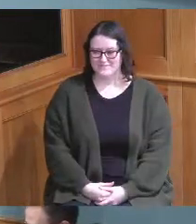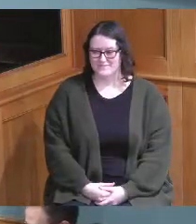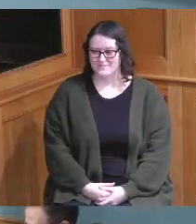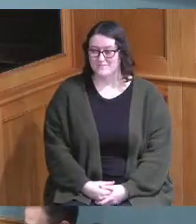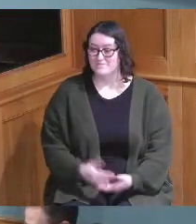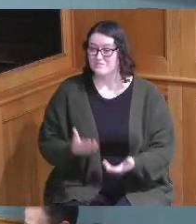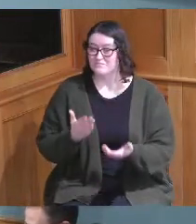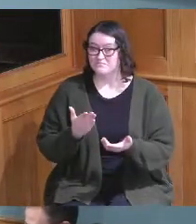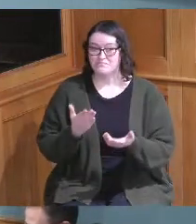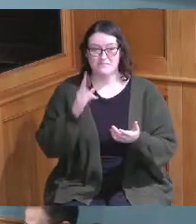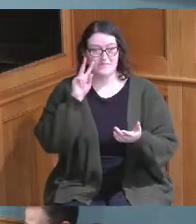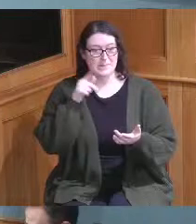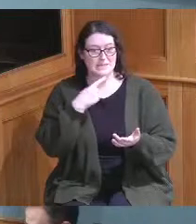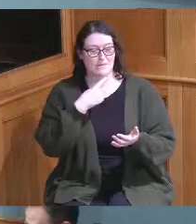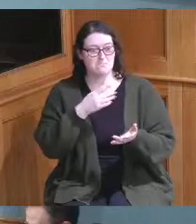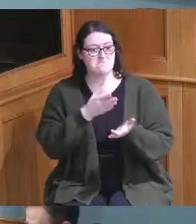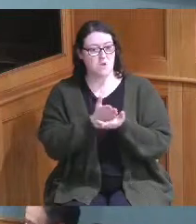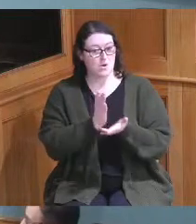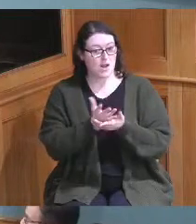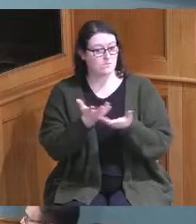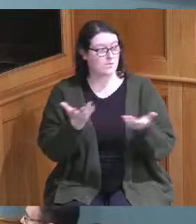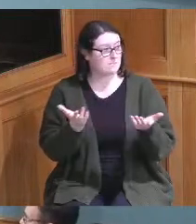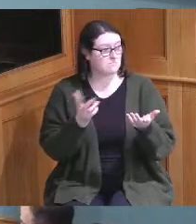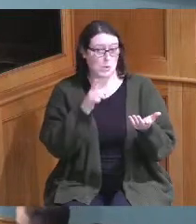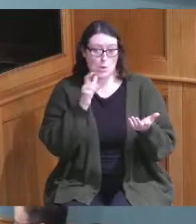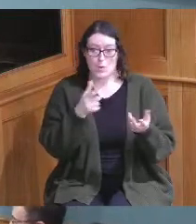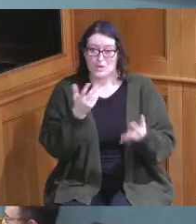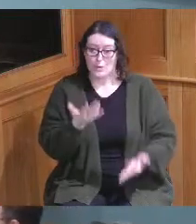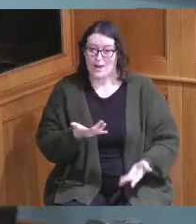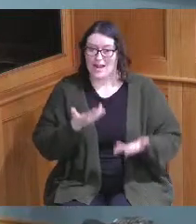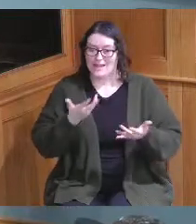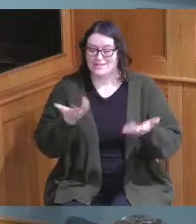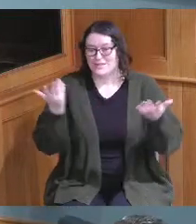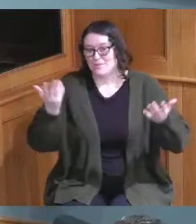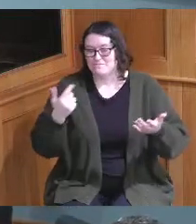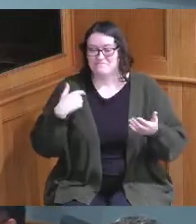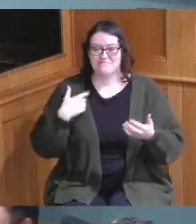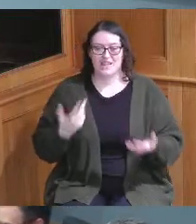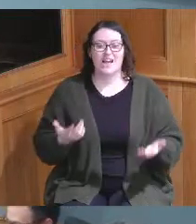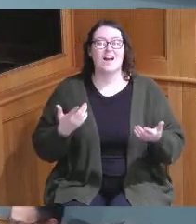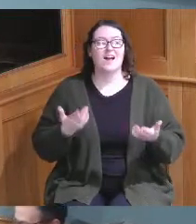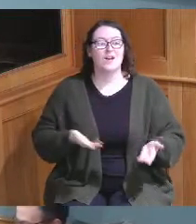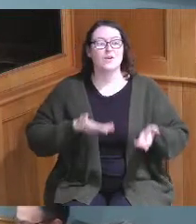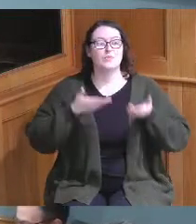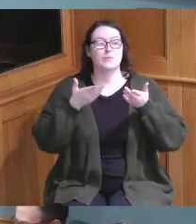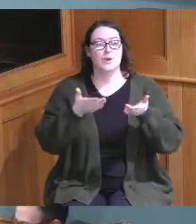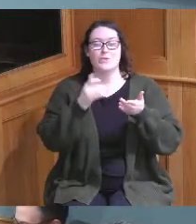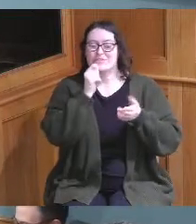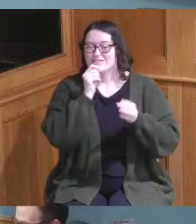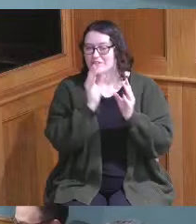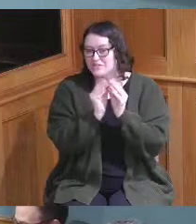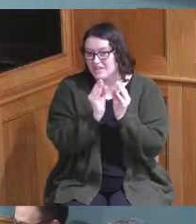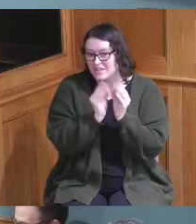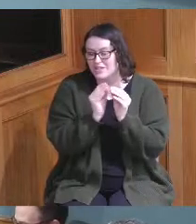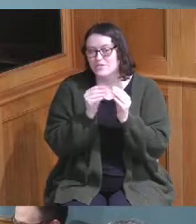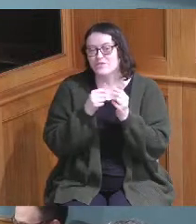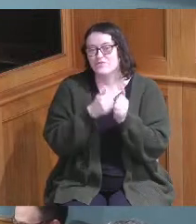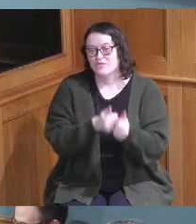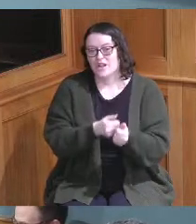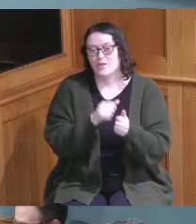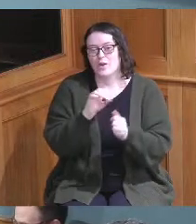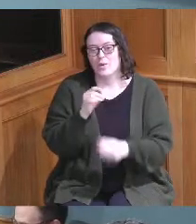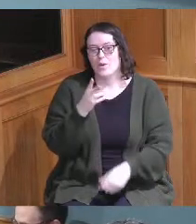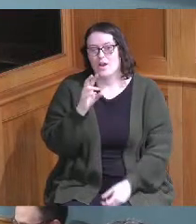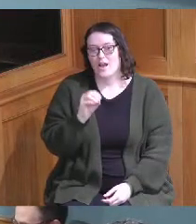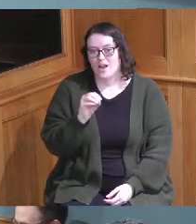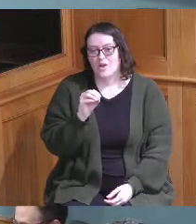All right. Without further ado then, I'm going to move that we go into executive session pursuant to Ohio Revised Code,